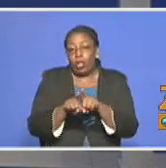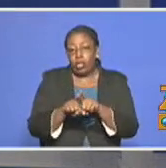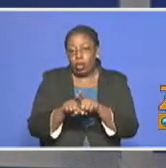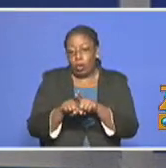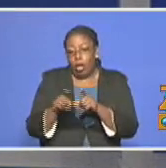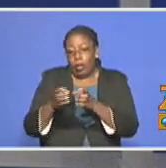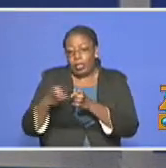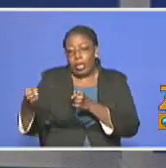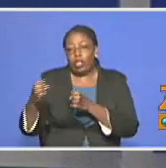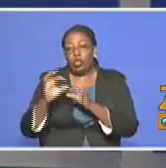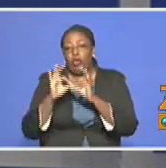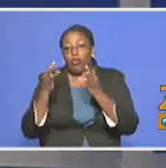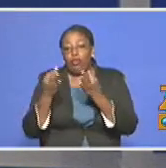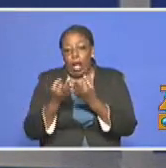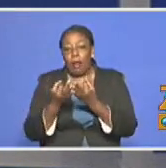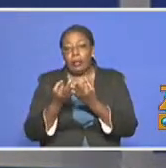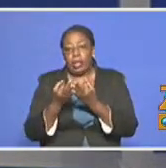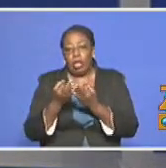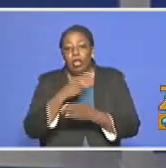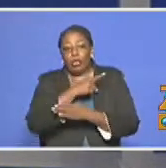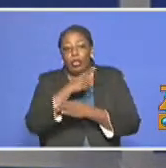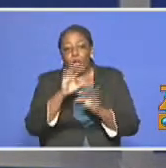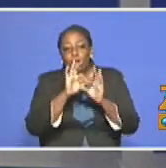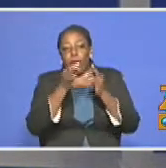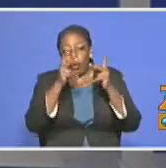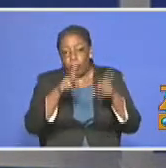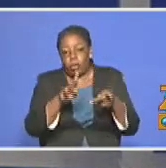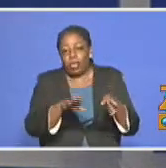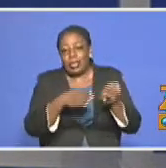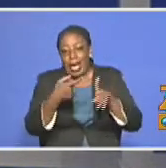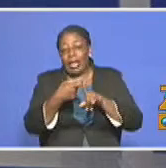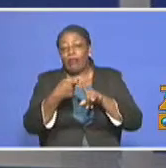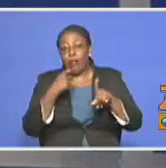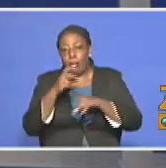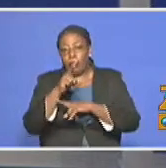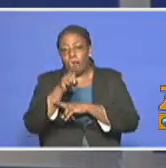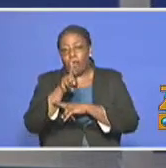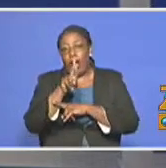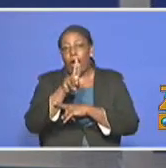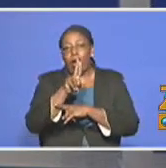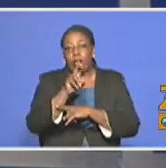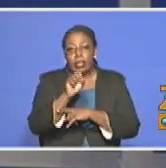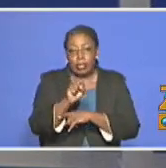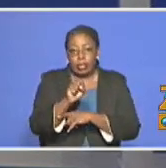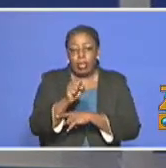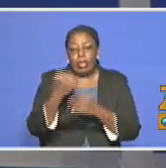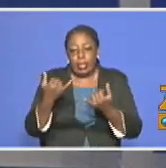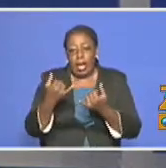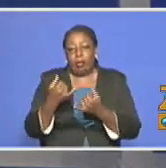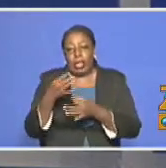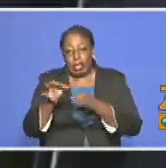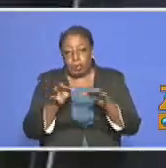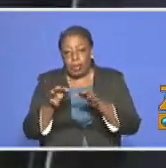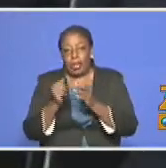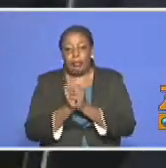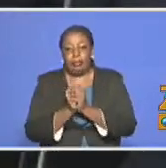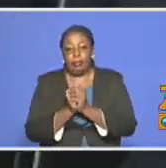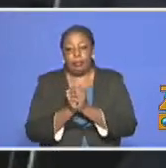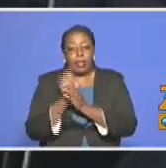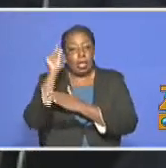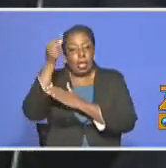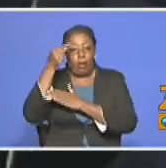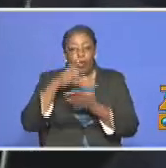to families whose loved ones died during the virus. Cleopatra Murphy explains. Government will